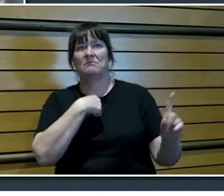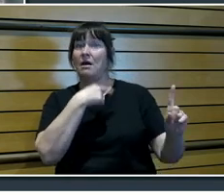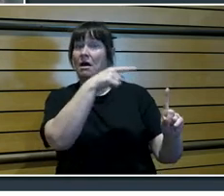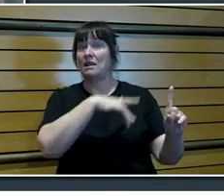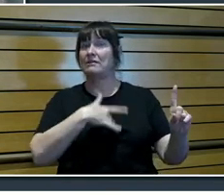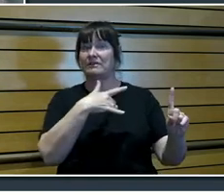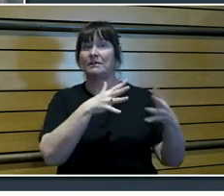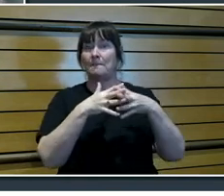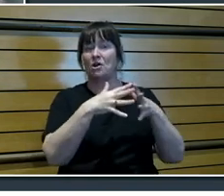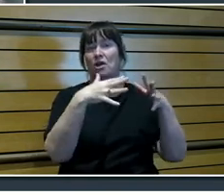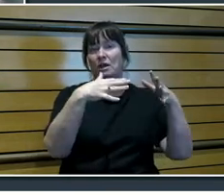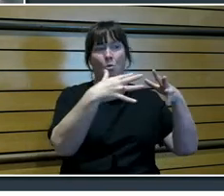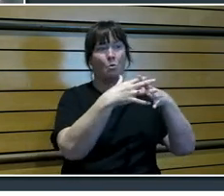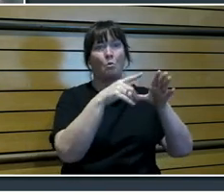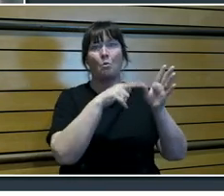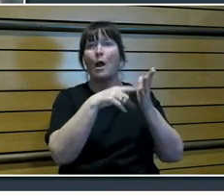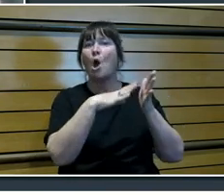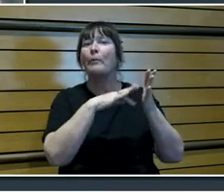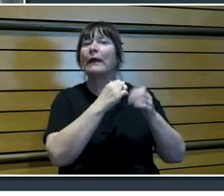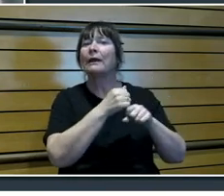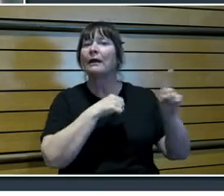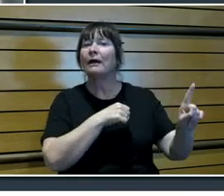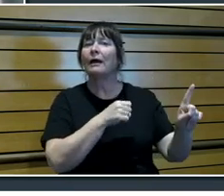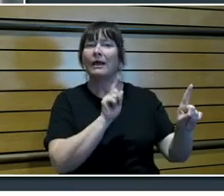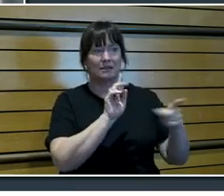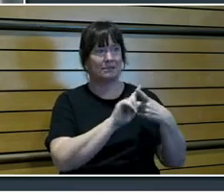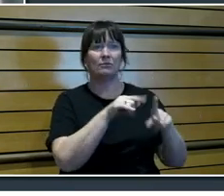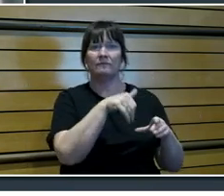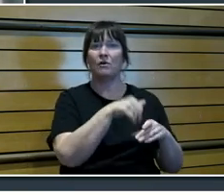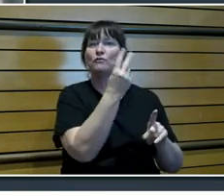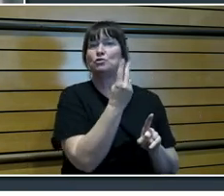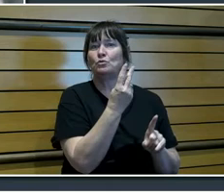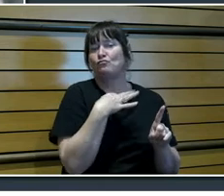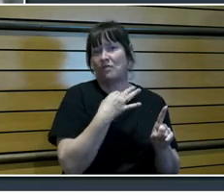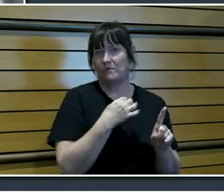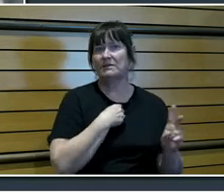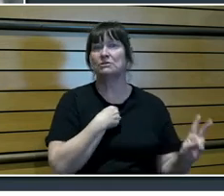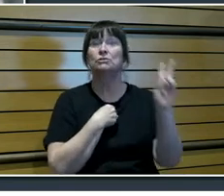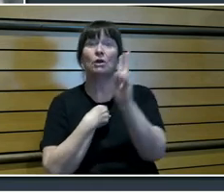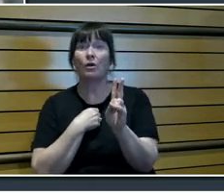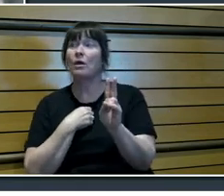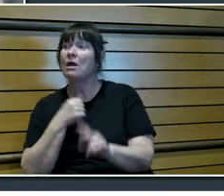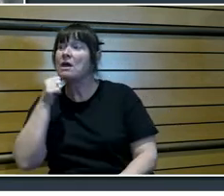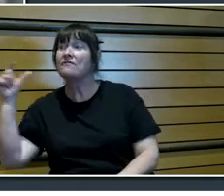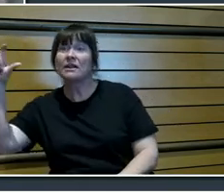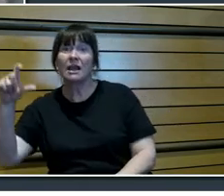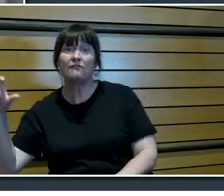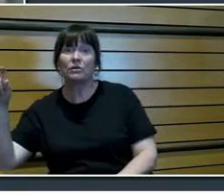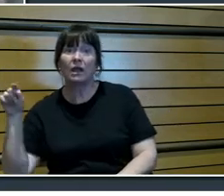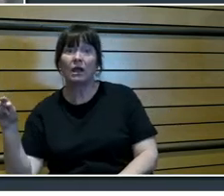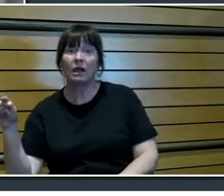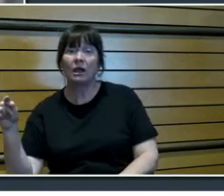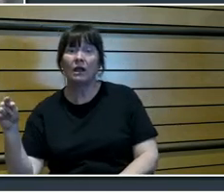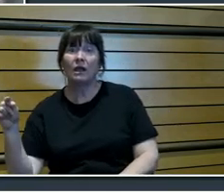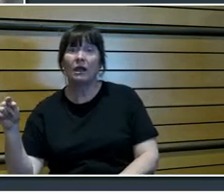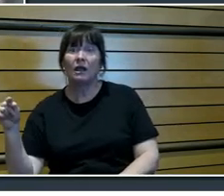two senators. Whereas if I'm a citizen of California, I get, you know, I'll get one congressman for